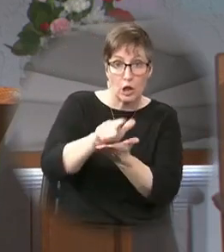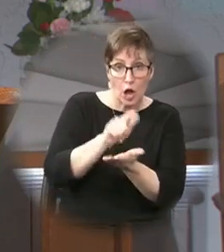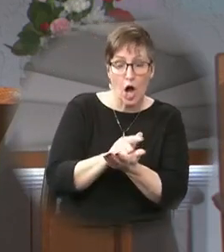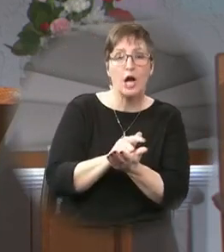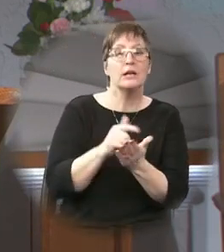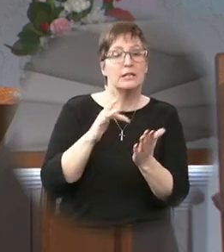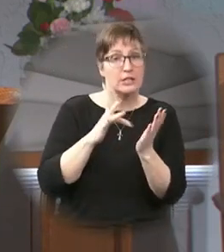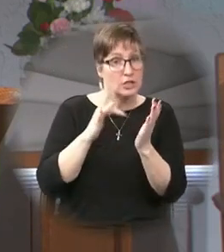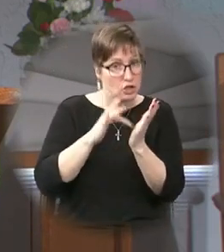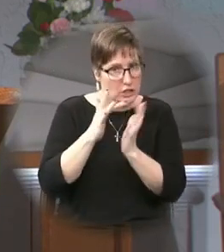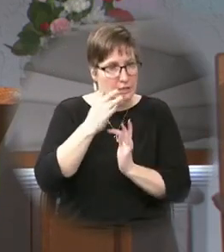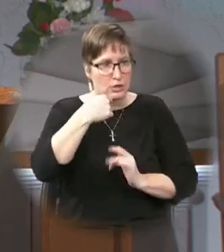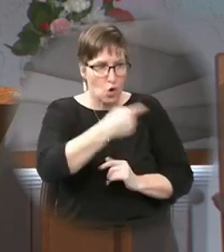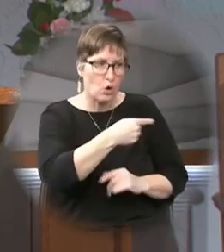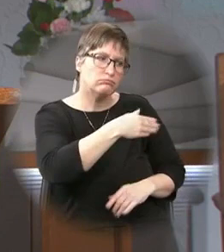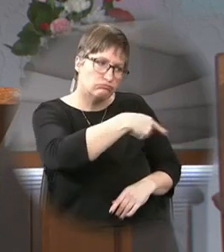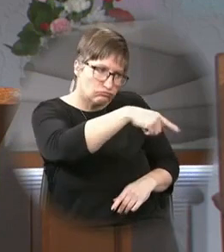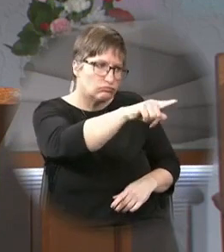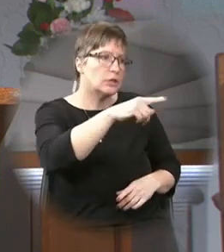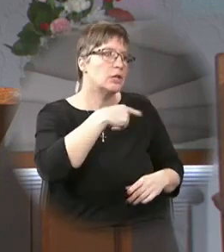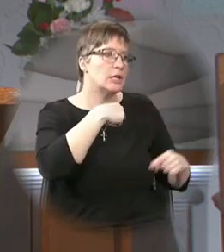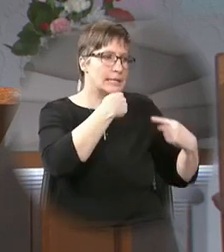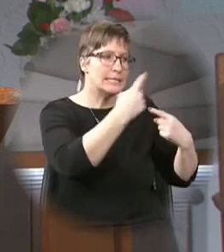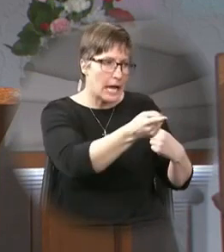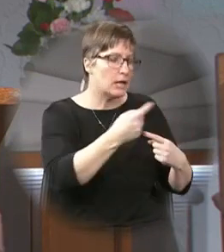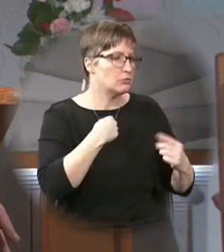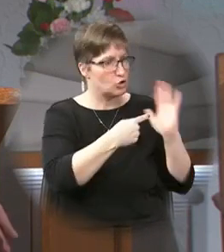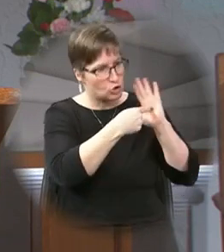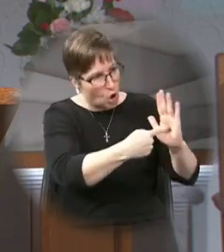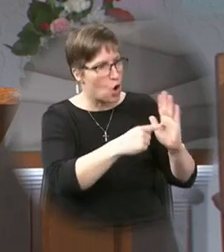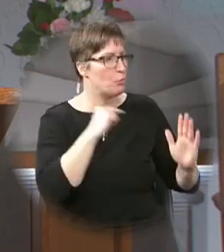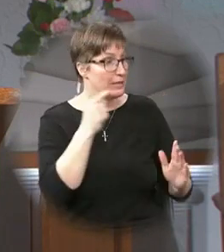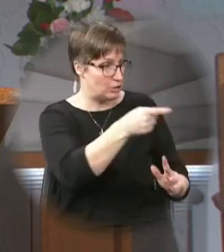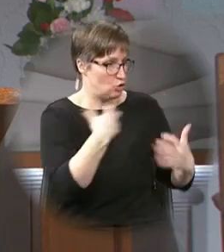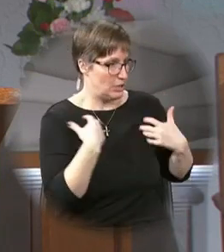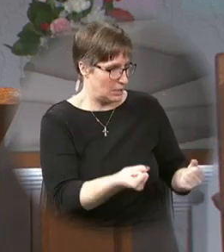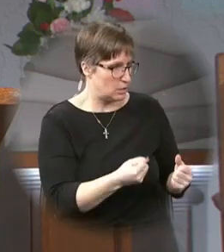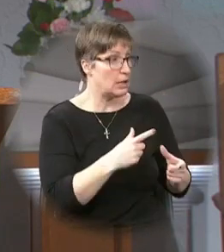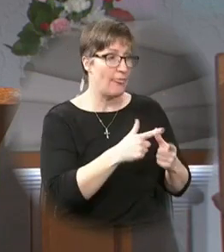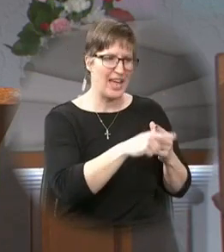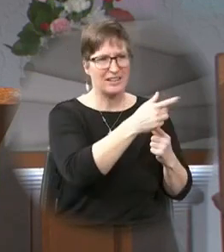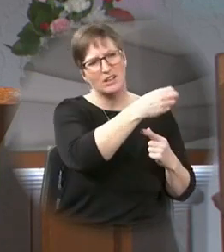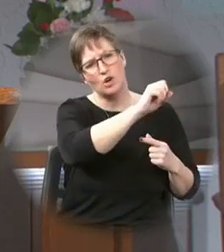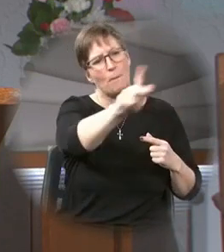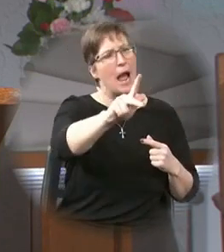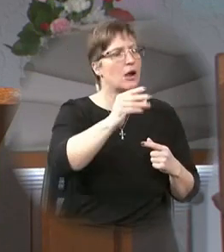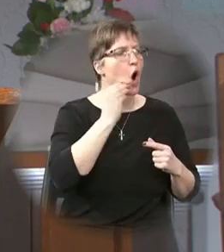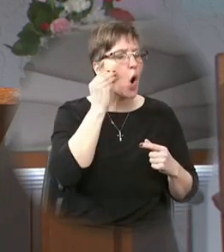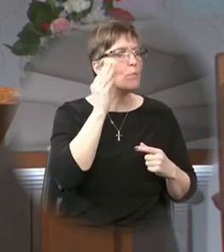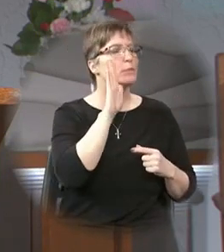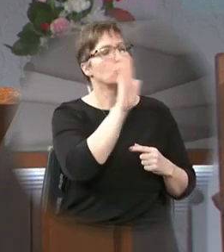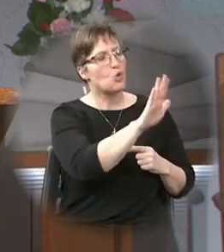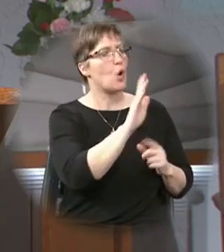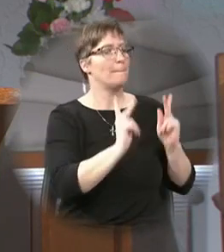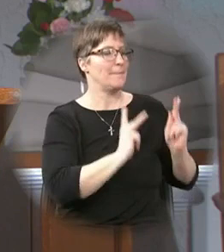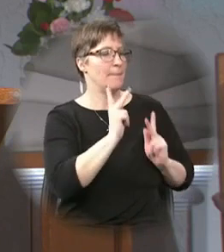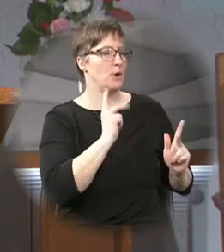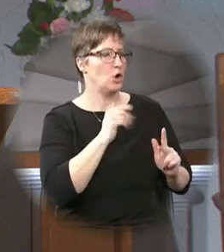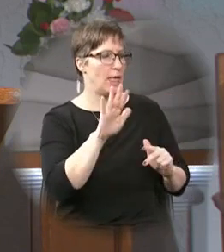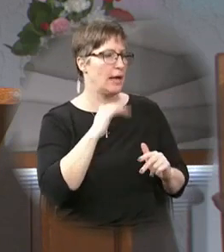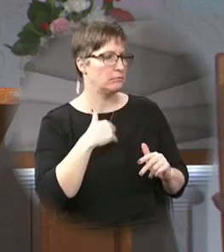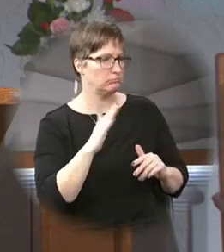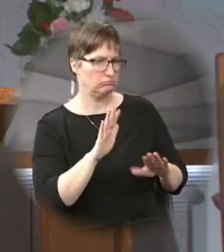sent the man to the priest who could affirm that he was healed, and then to go home, back to the very people who had shunned